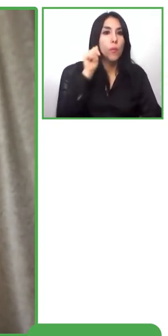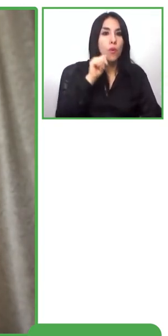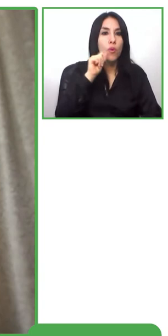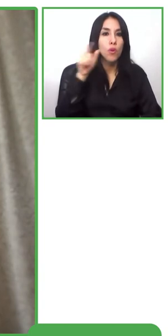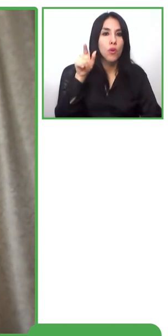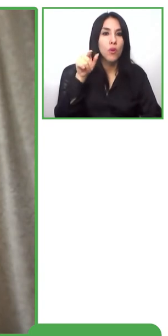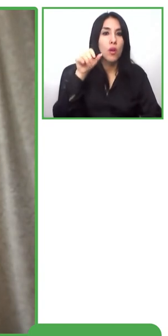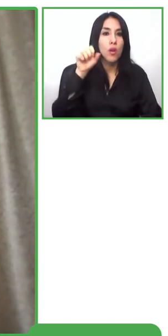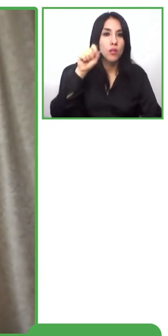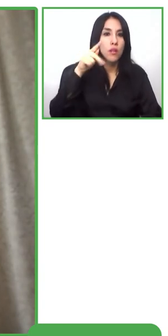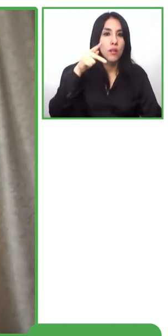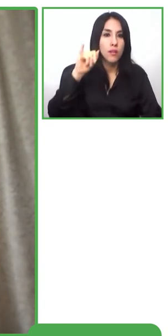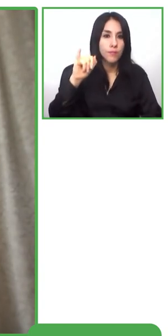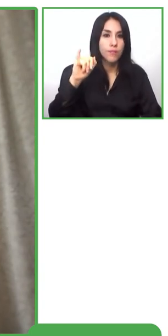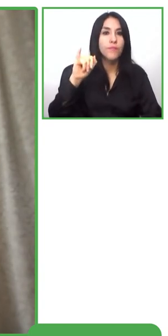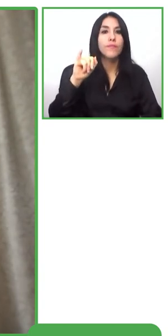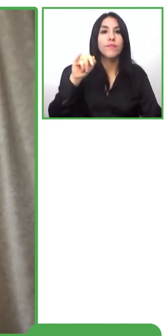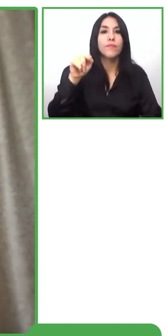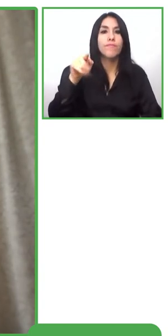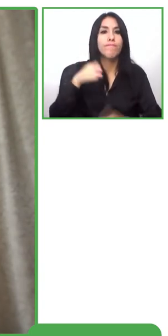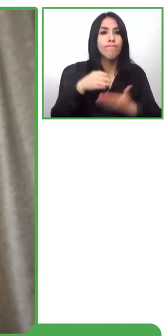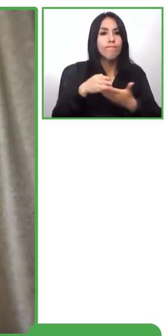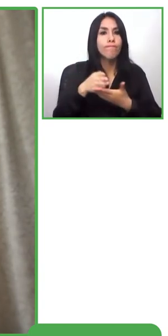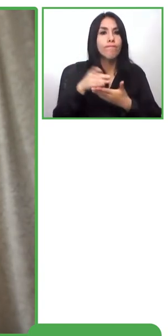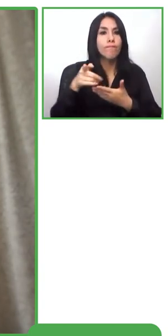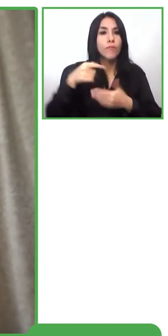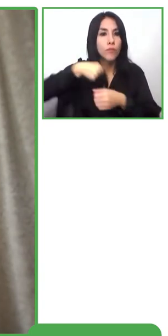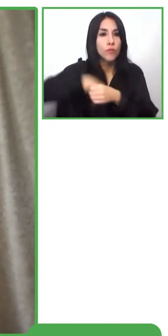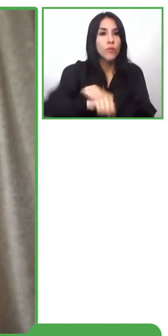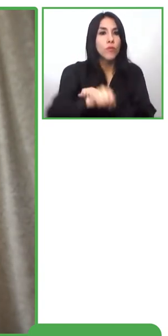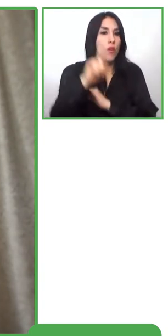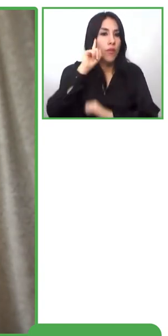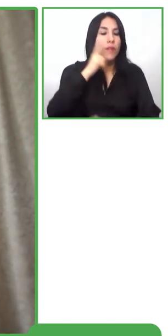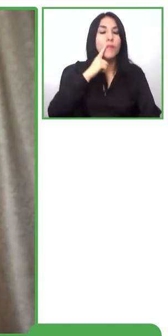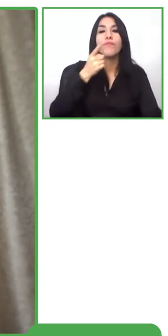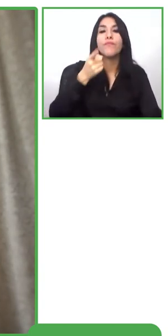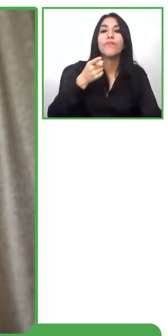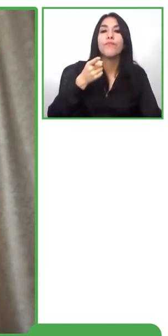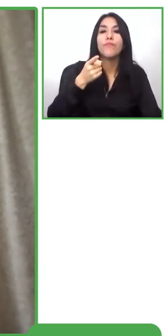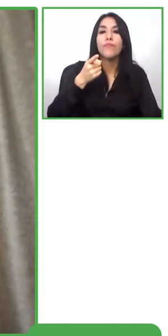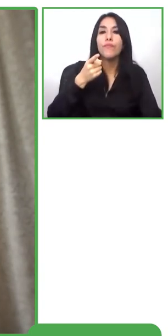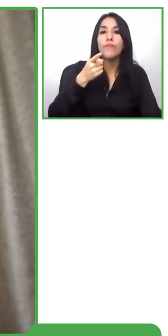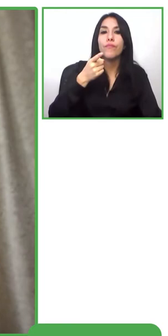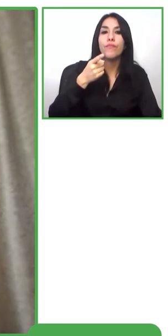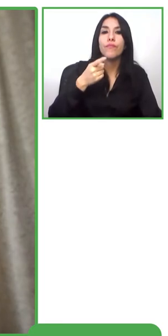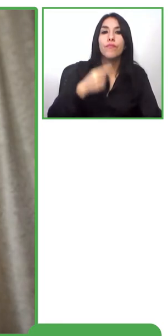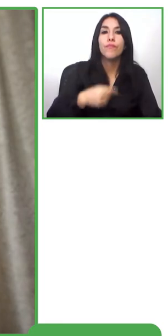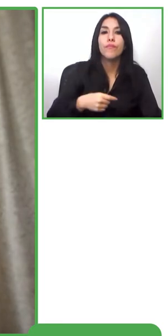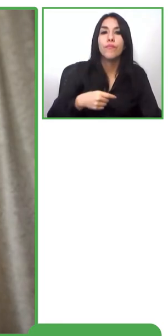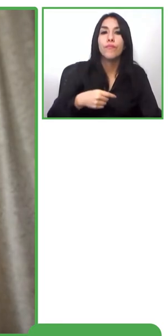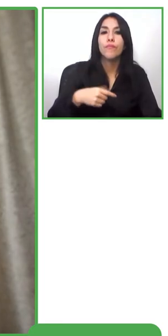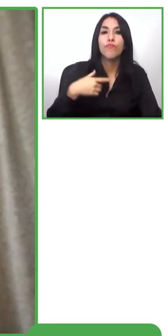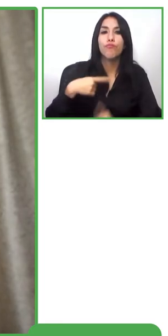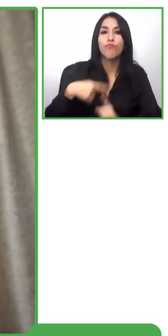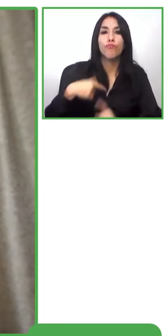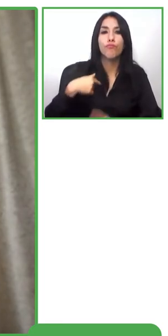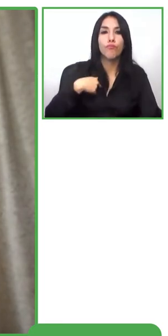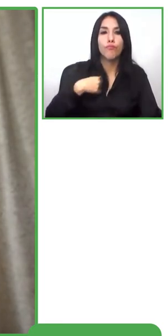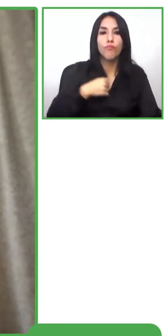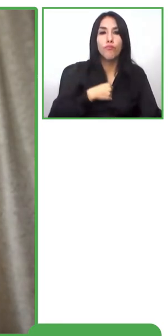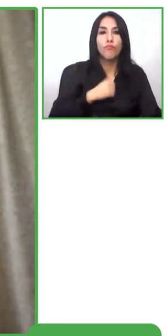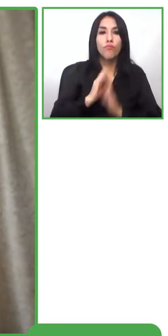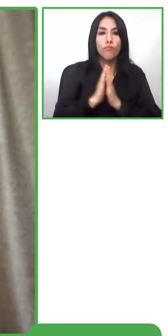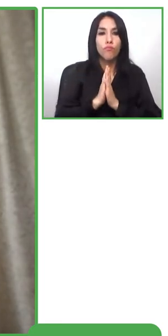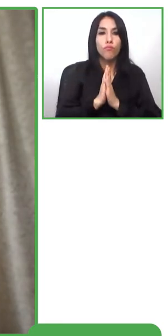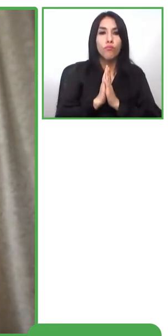of a deaf family in Santa Isabel Church. She started studying at a very early age, and she wishes for all